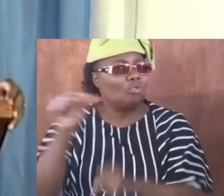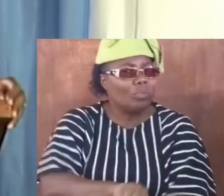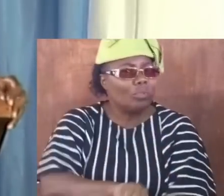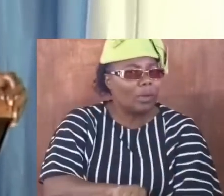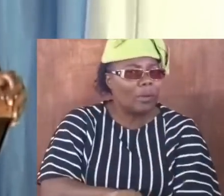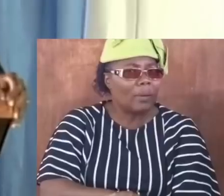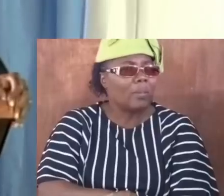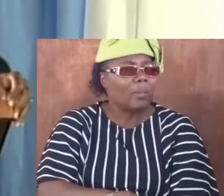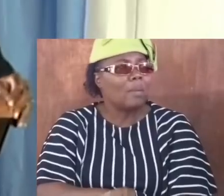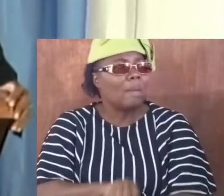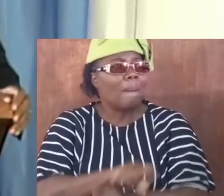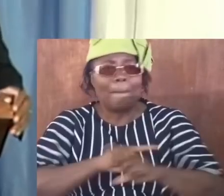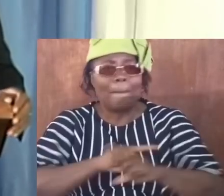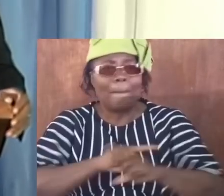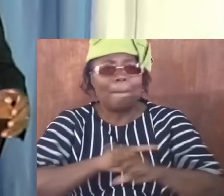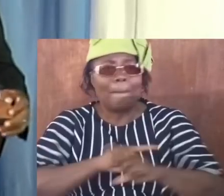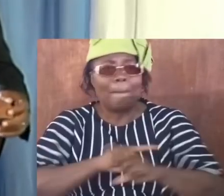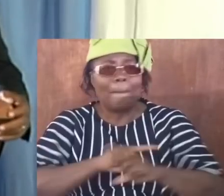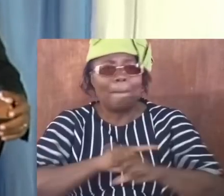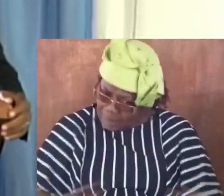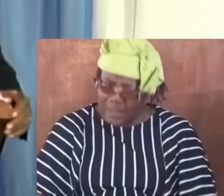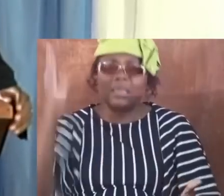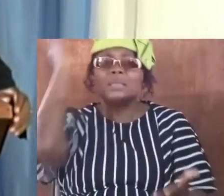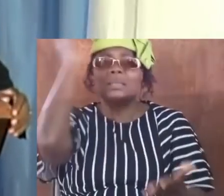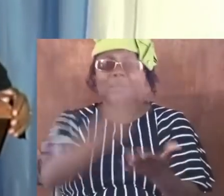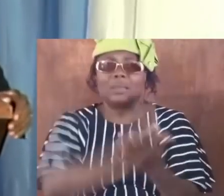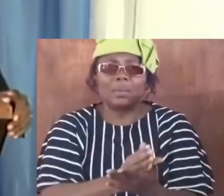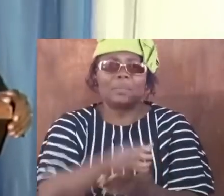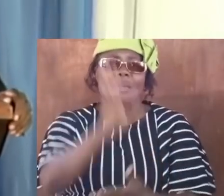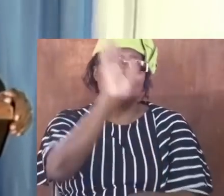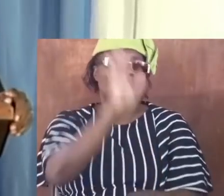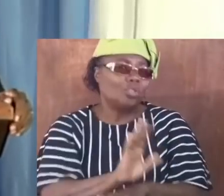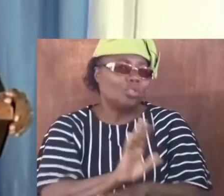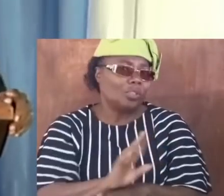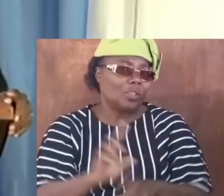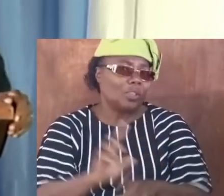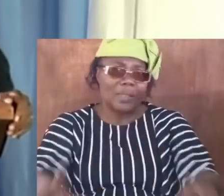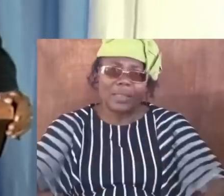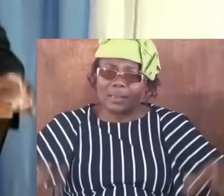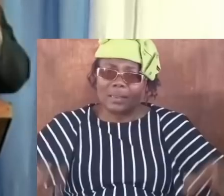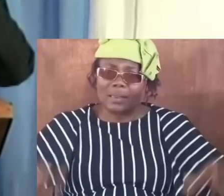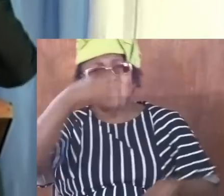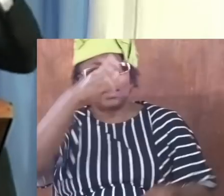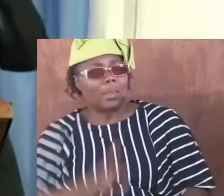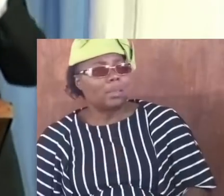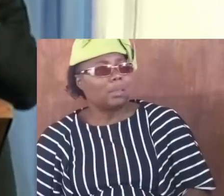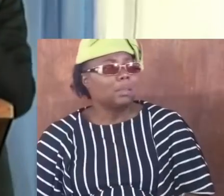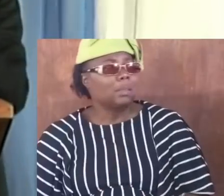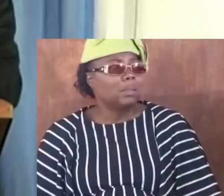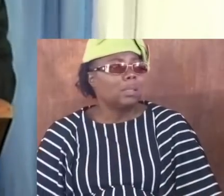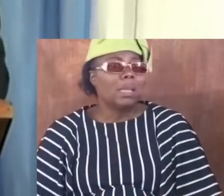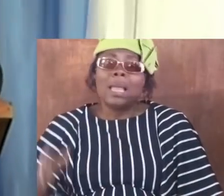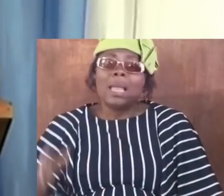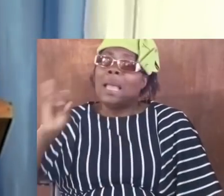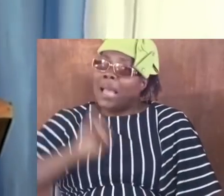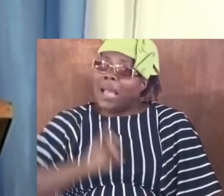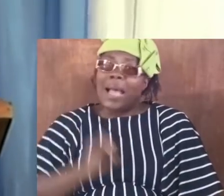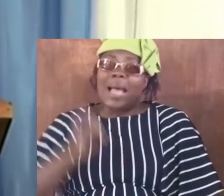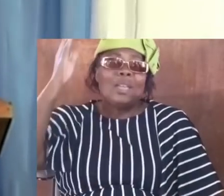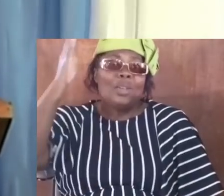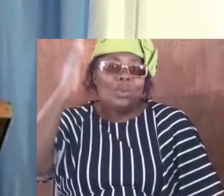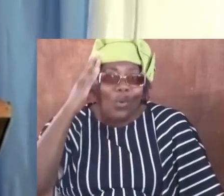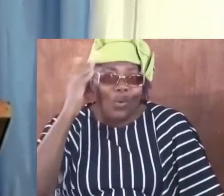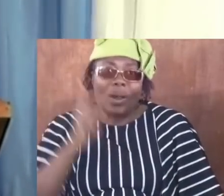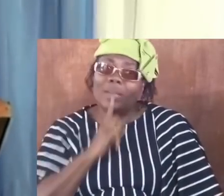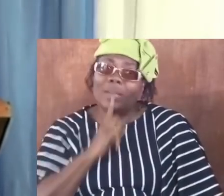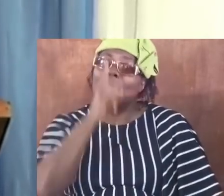convinced that nothing can stop the church of the living God. I am convinced that nothing can stop